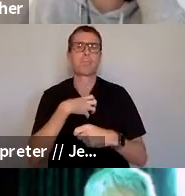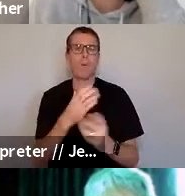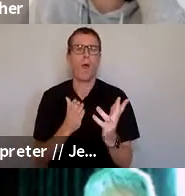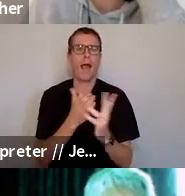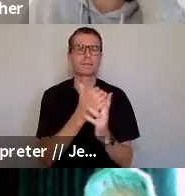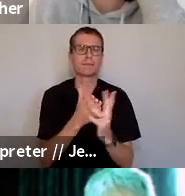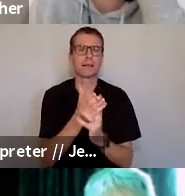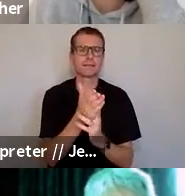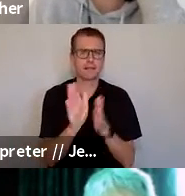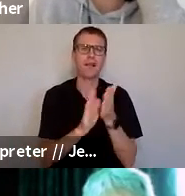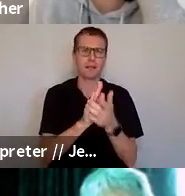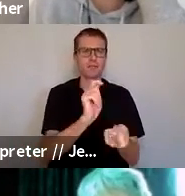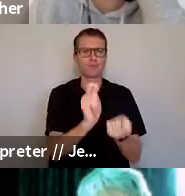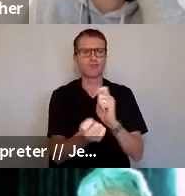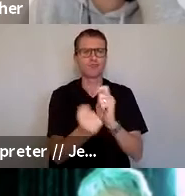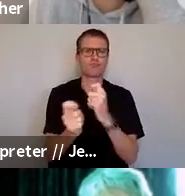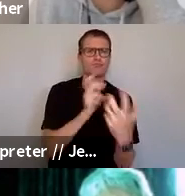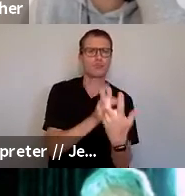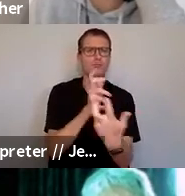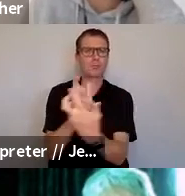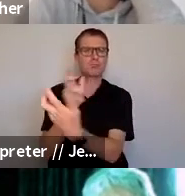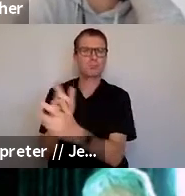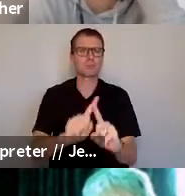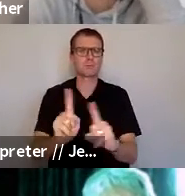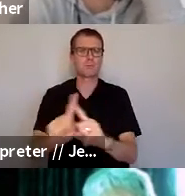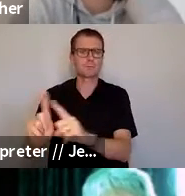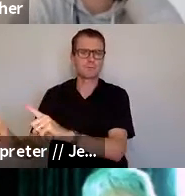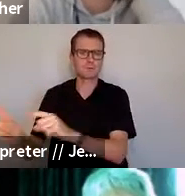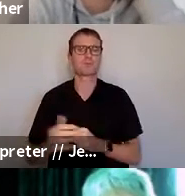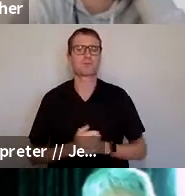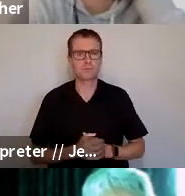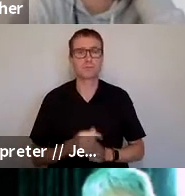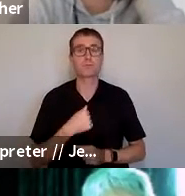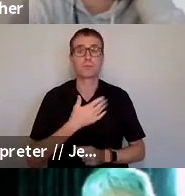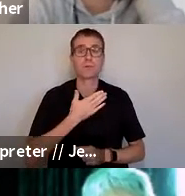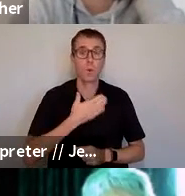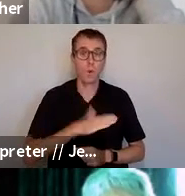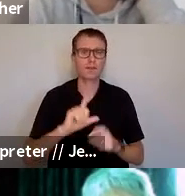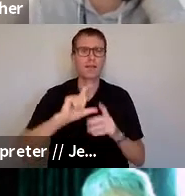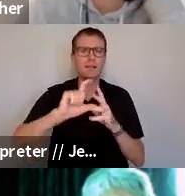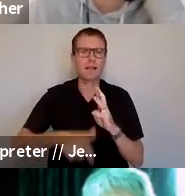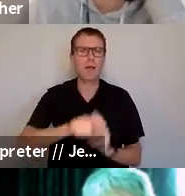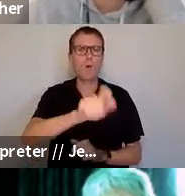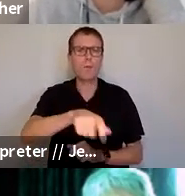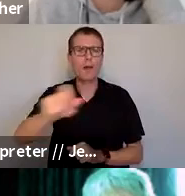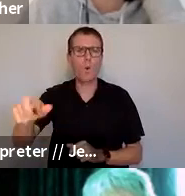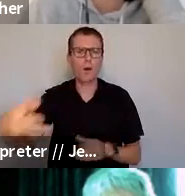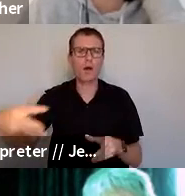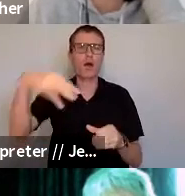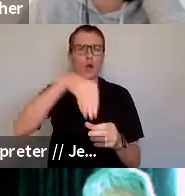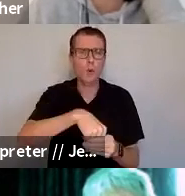people. When we're reaching out to include disabled people in the arts,